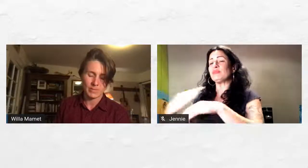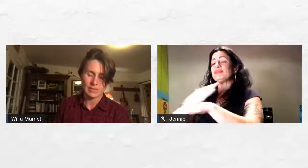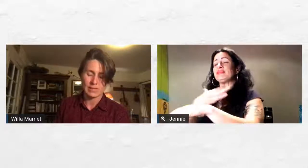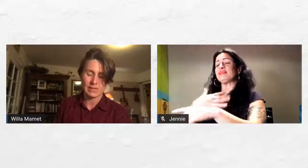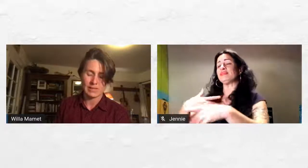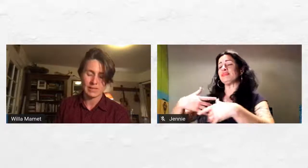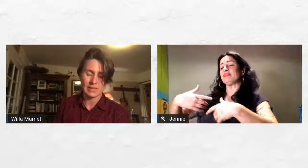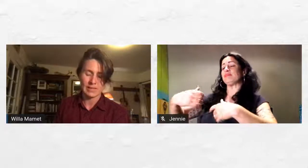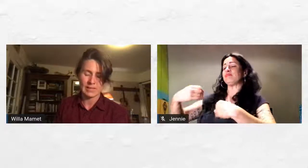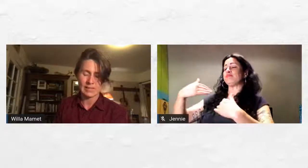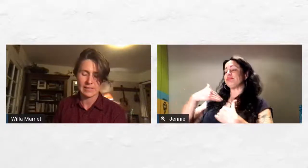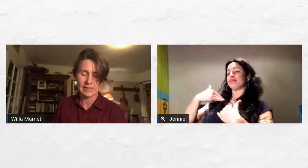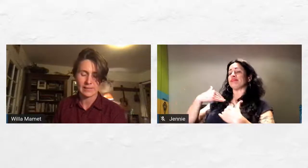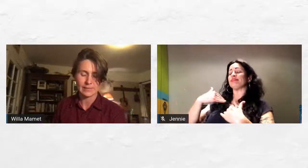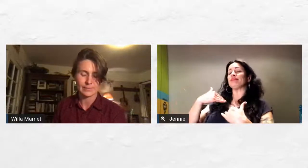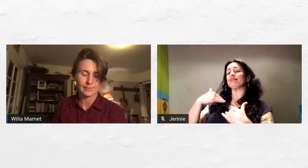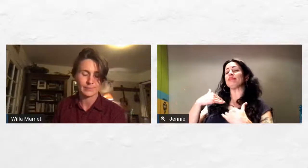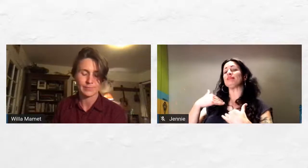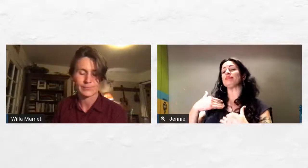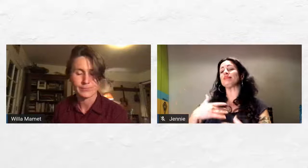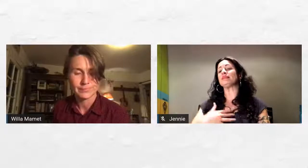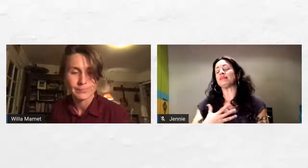conquered me.